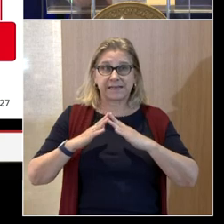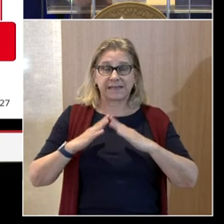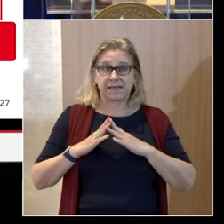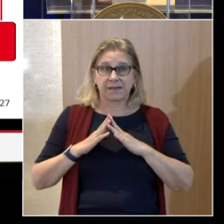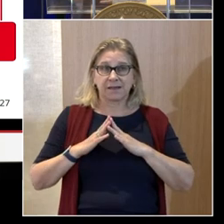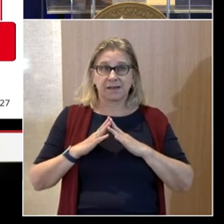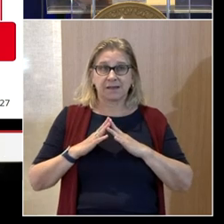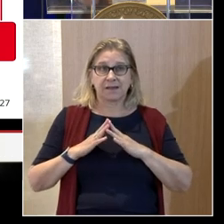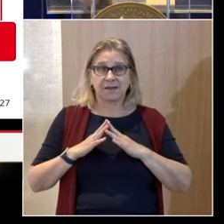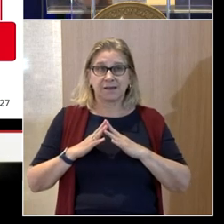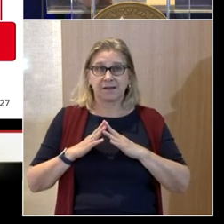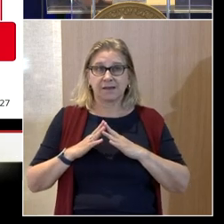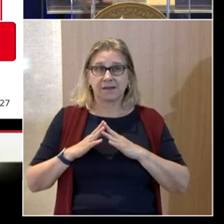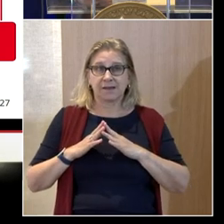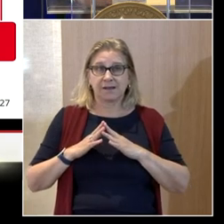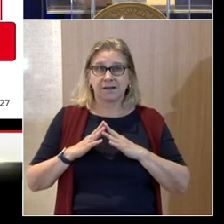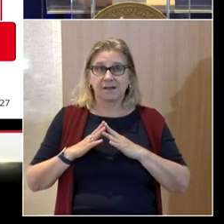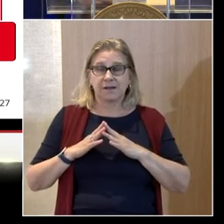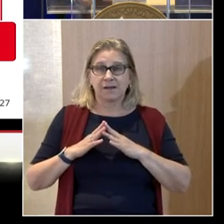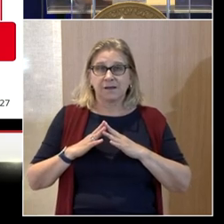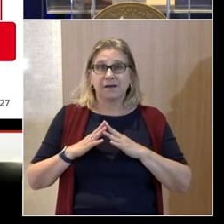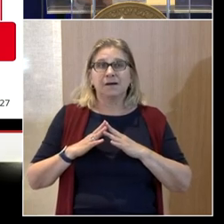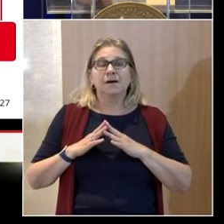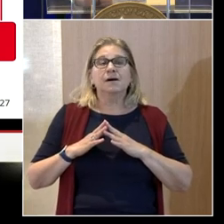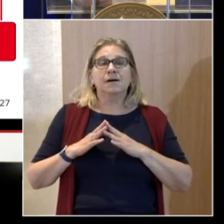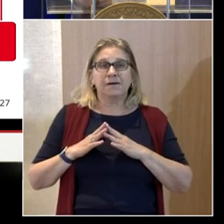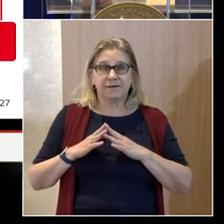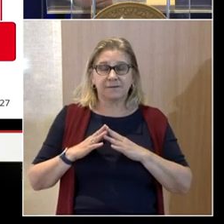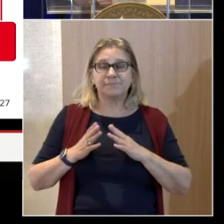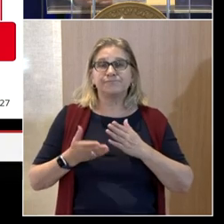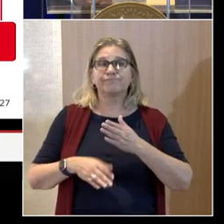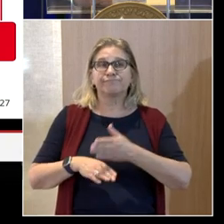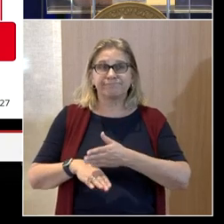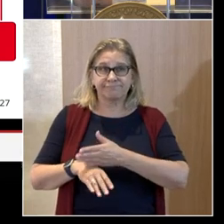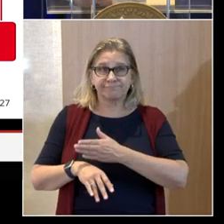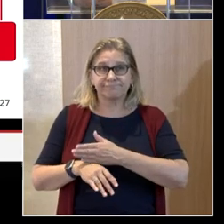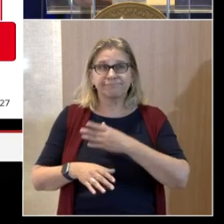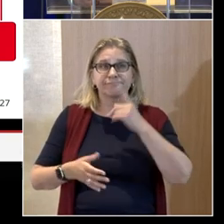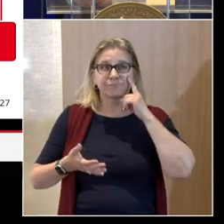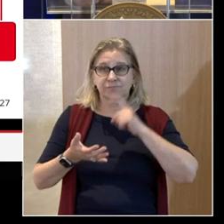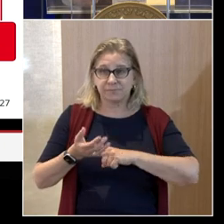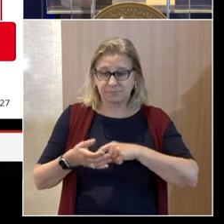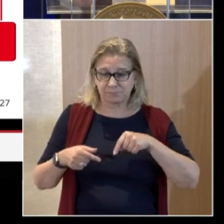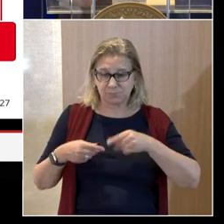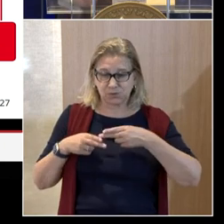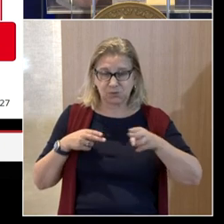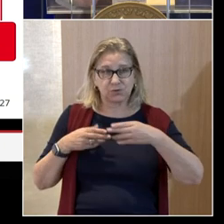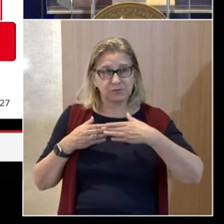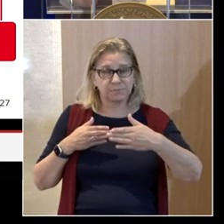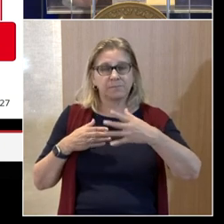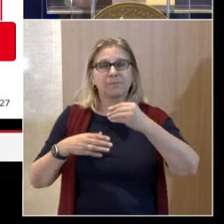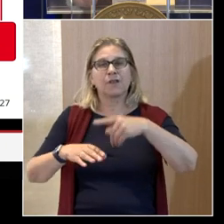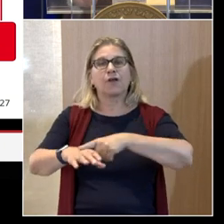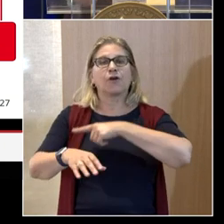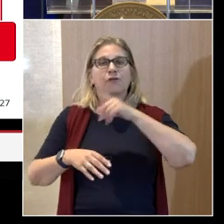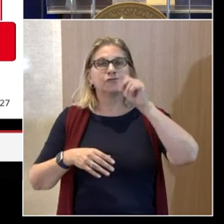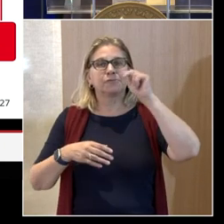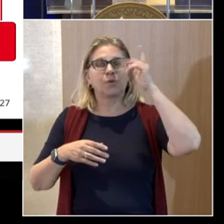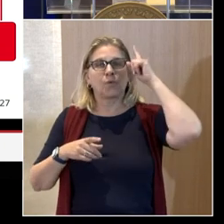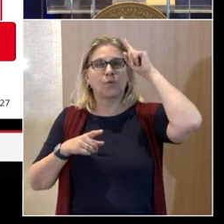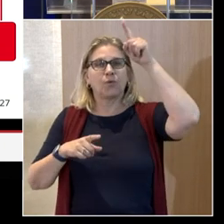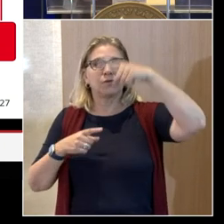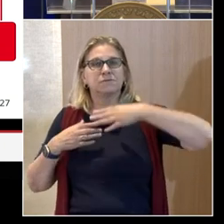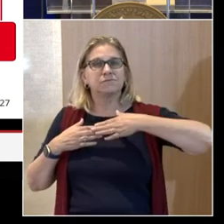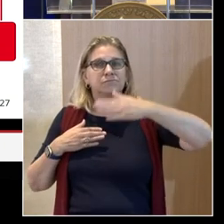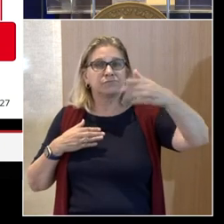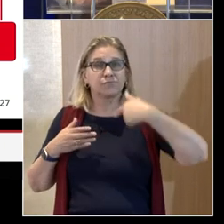term and the long term, so that the interventions and the actions that we recommend can be things that we hand to the mayor and hand to the city staff and say, let's